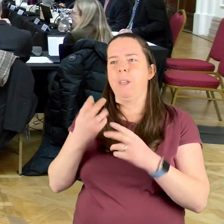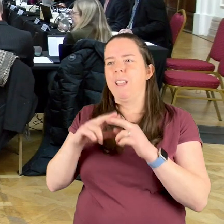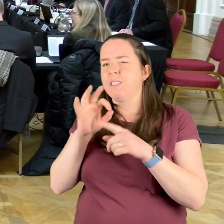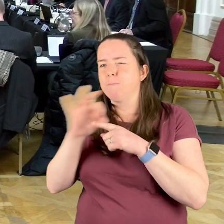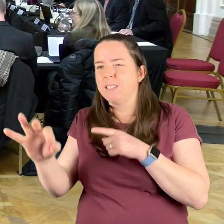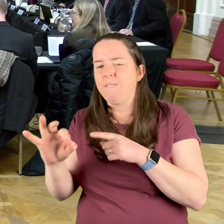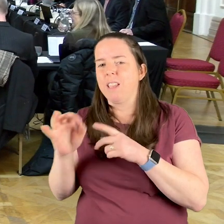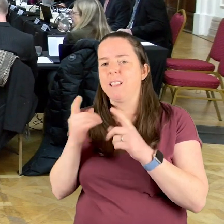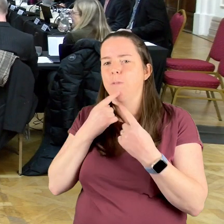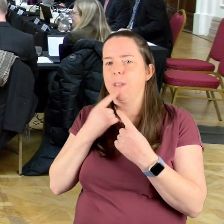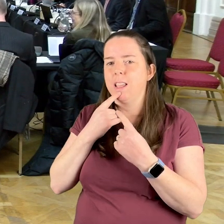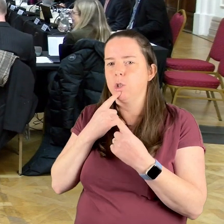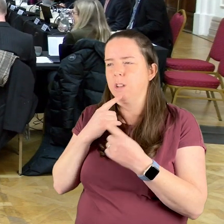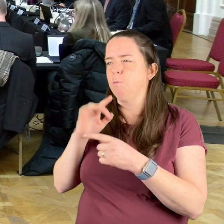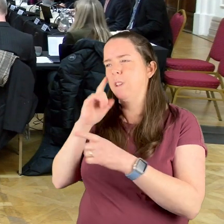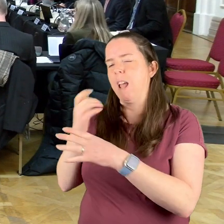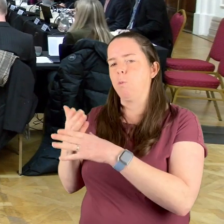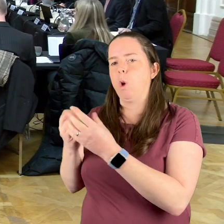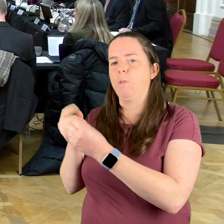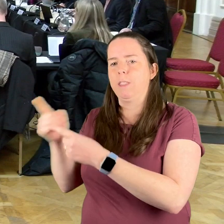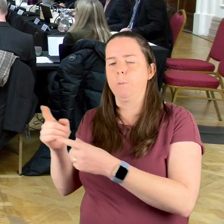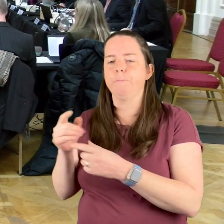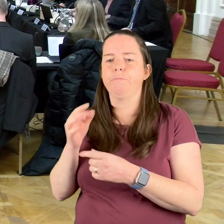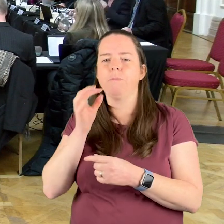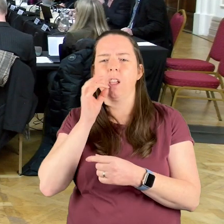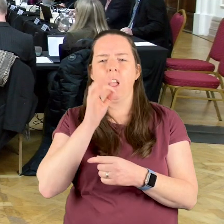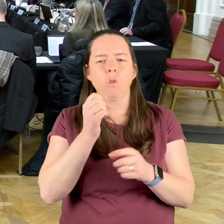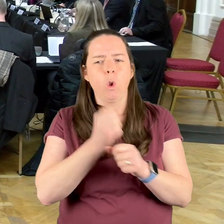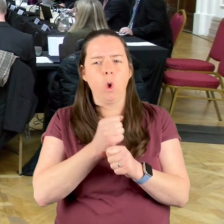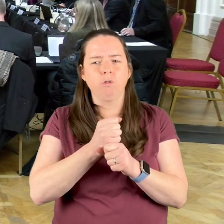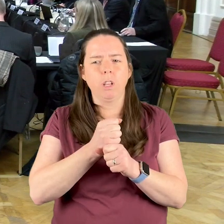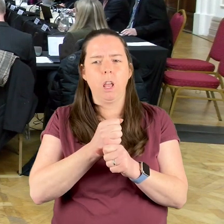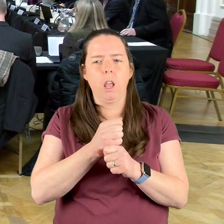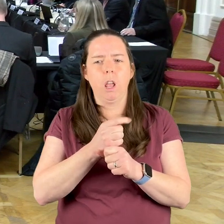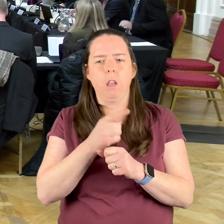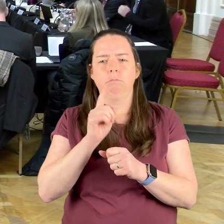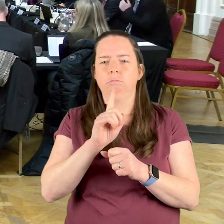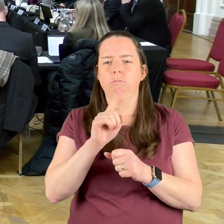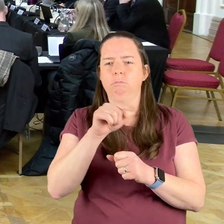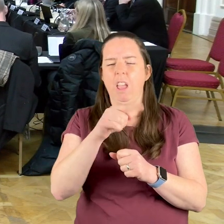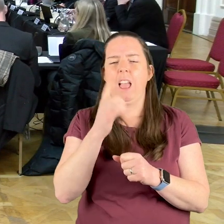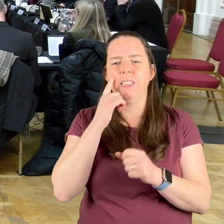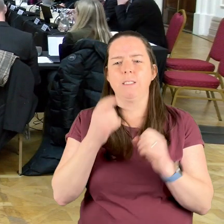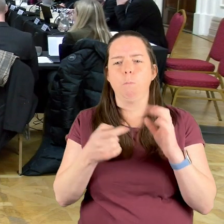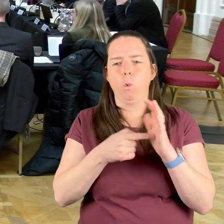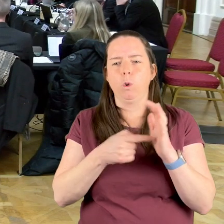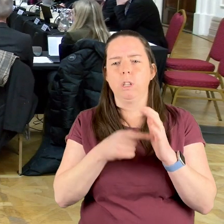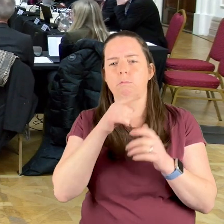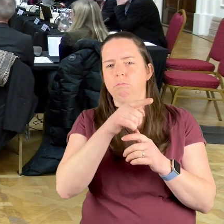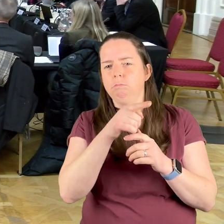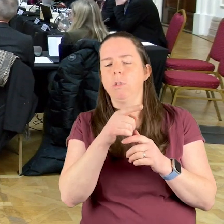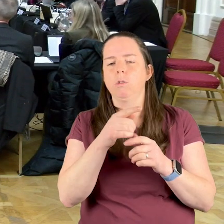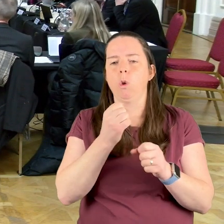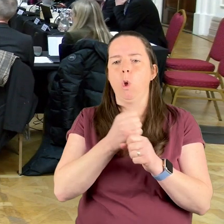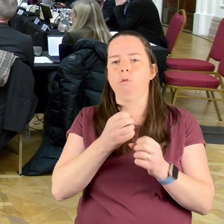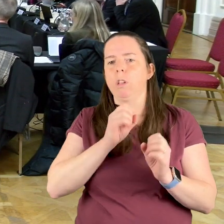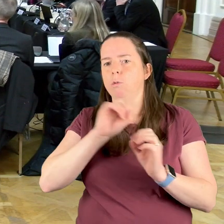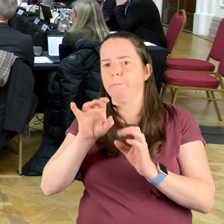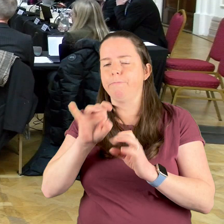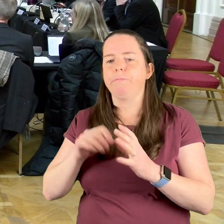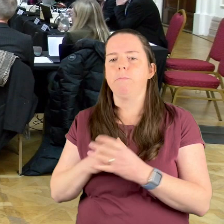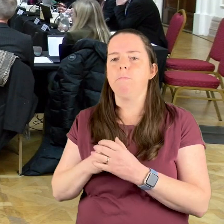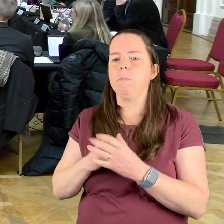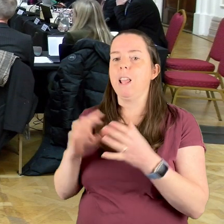there's specific information, we could work with you on that. Can I ask Gloria just to what that told us? Because I think it's important.